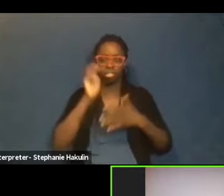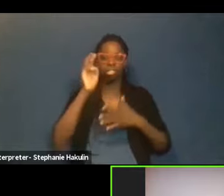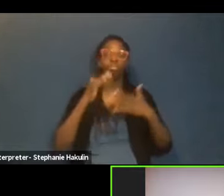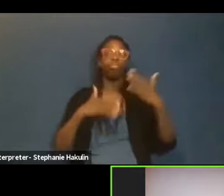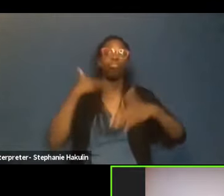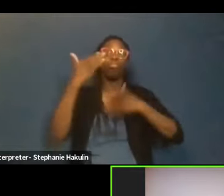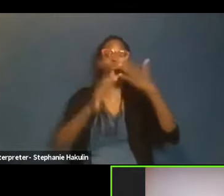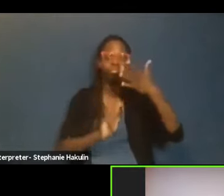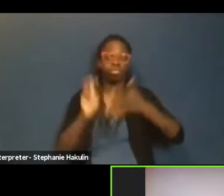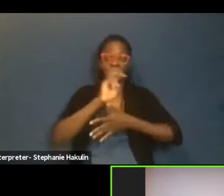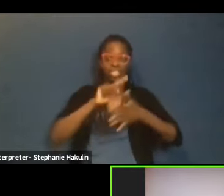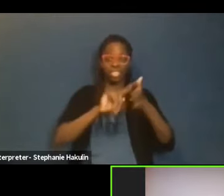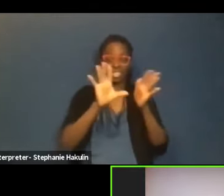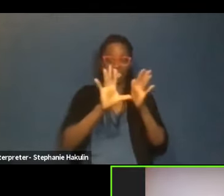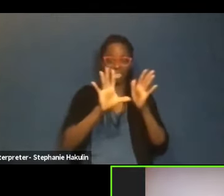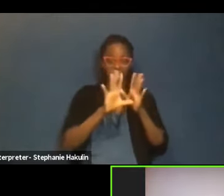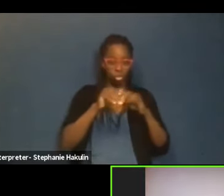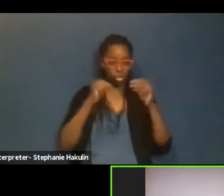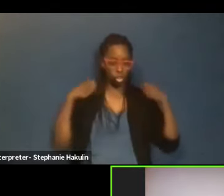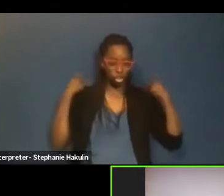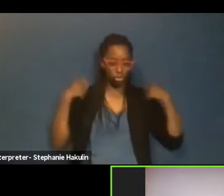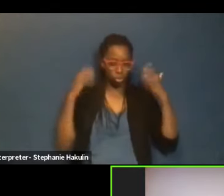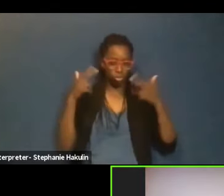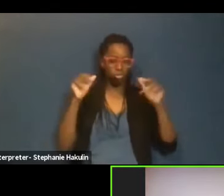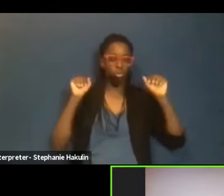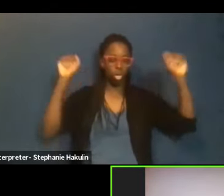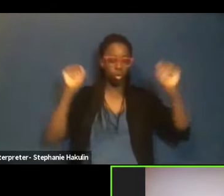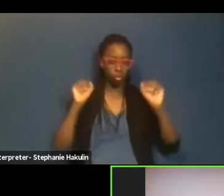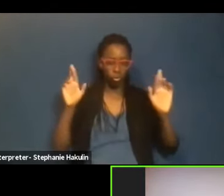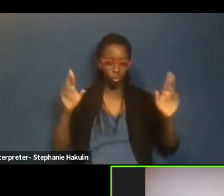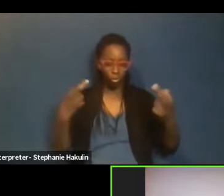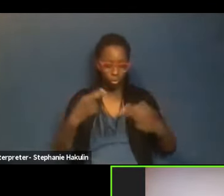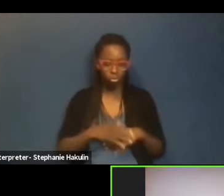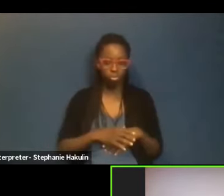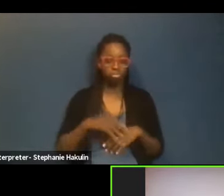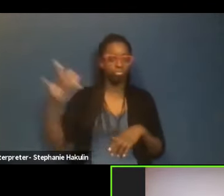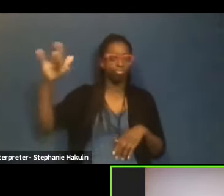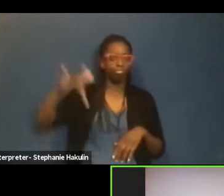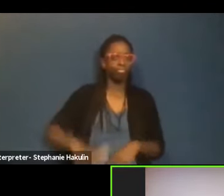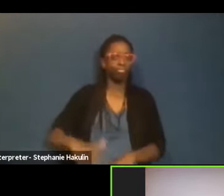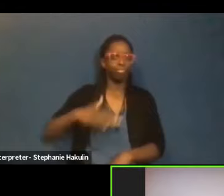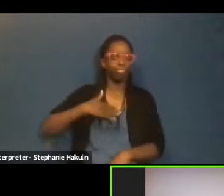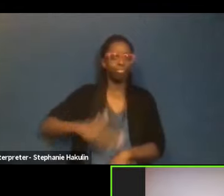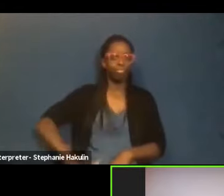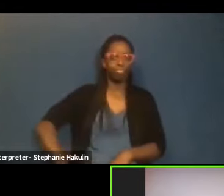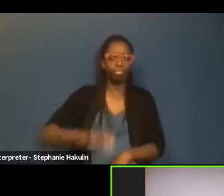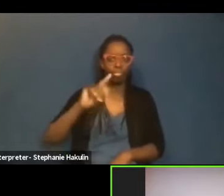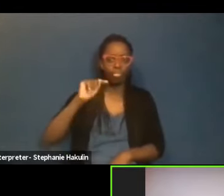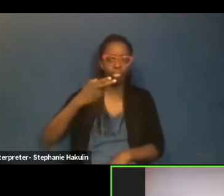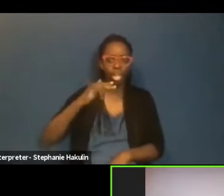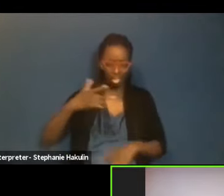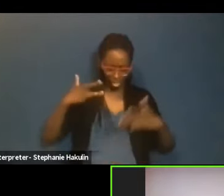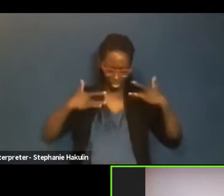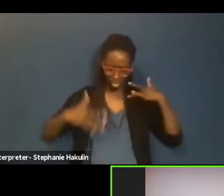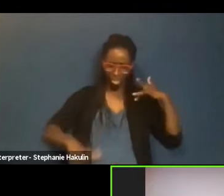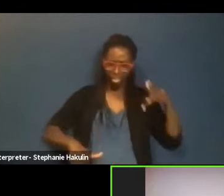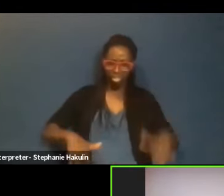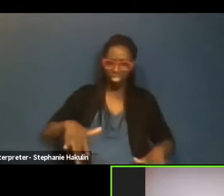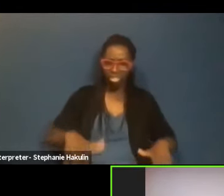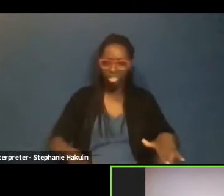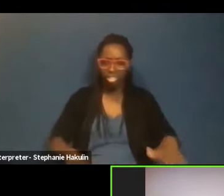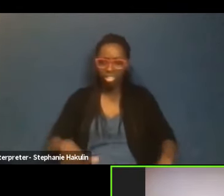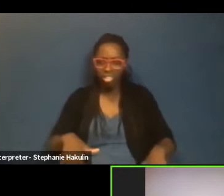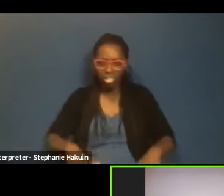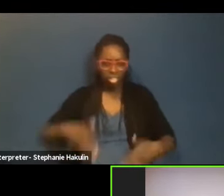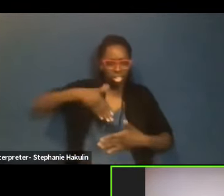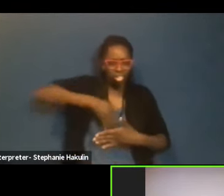a buff redhead with an even bigger ego, jagged hands grating against me, scraping the lower layered coating